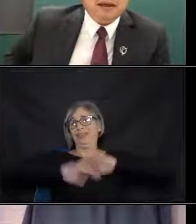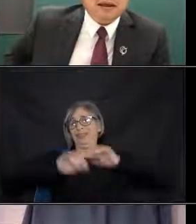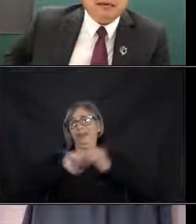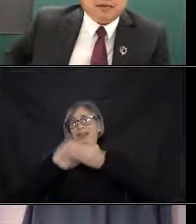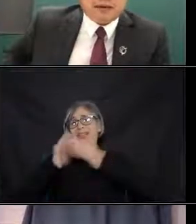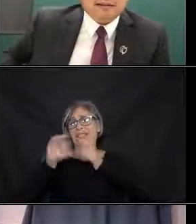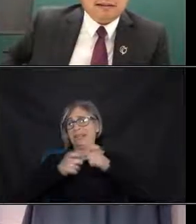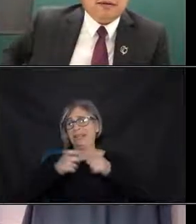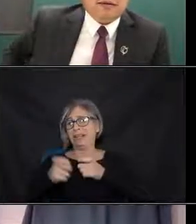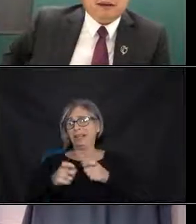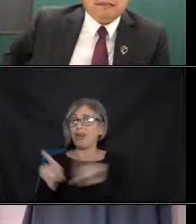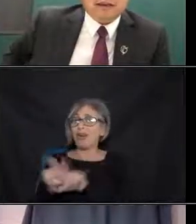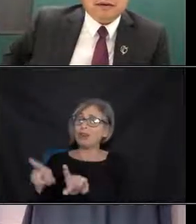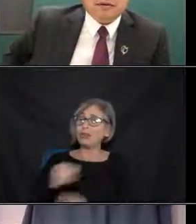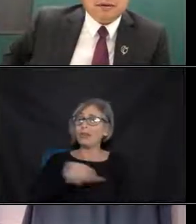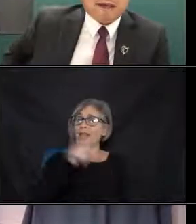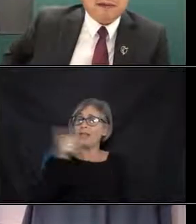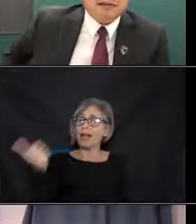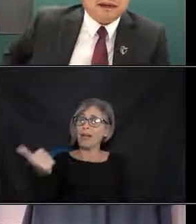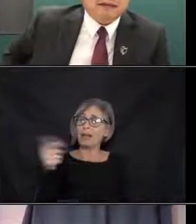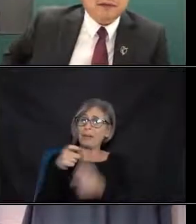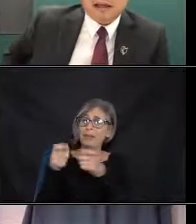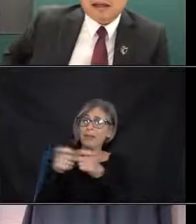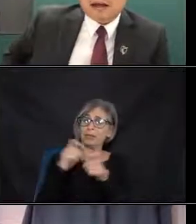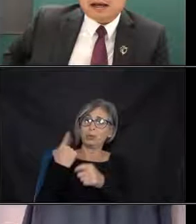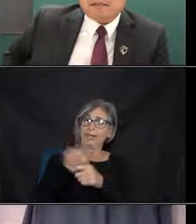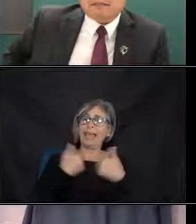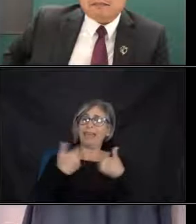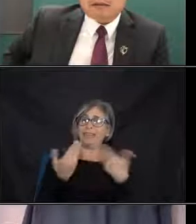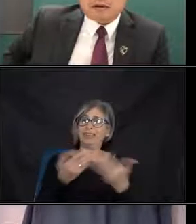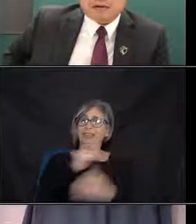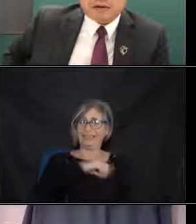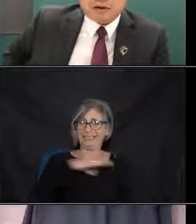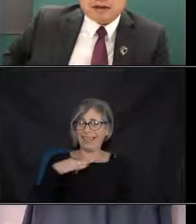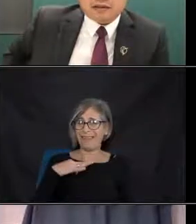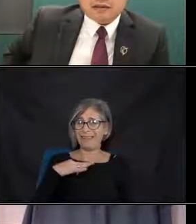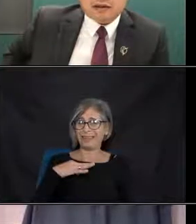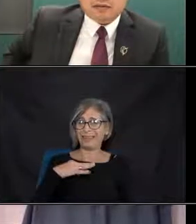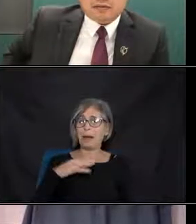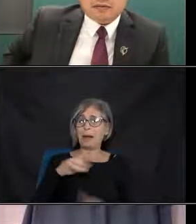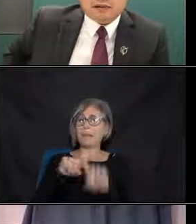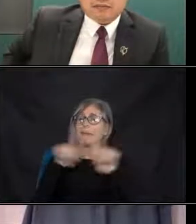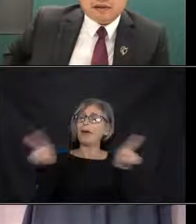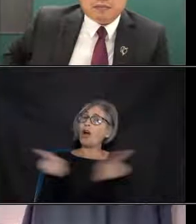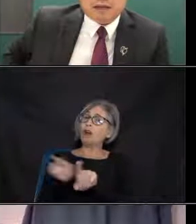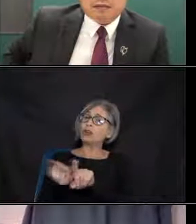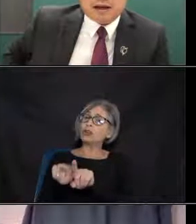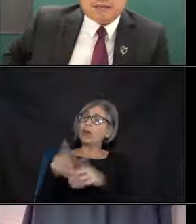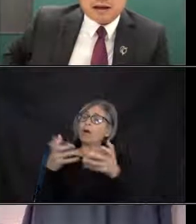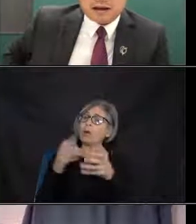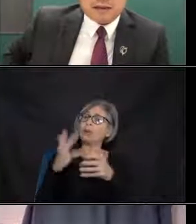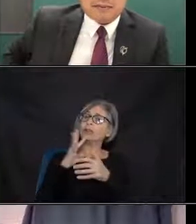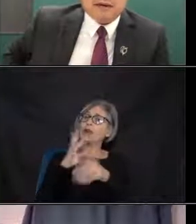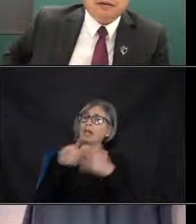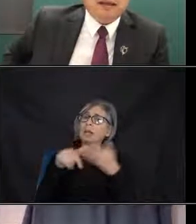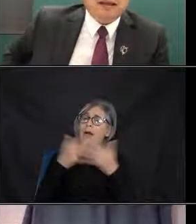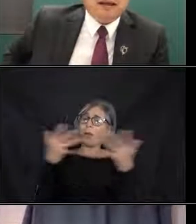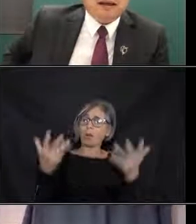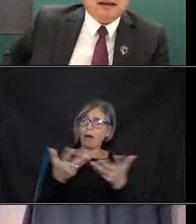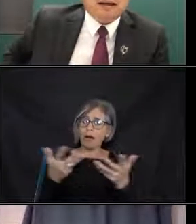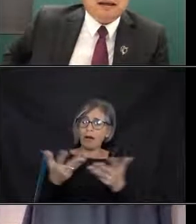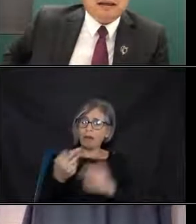manager, as well as the other managers we have on staff. But also, what I do want to spend more time talking